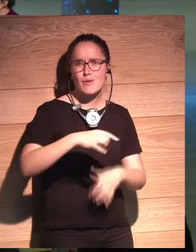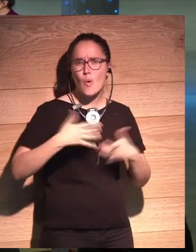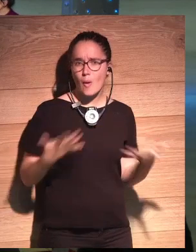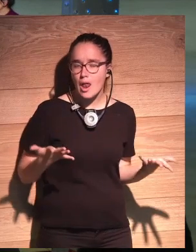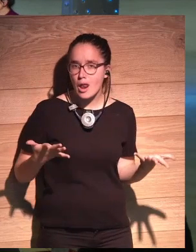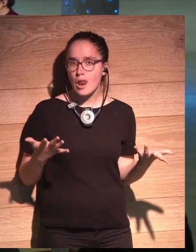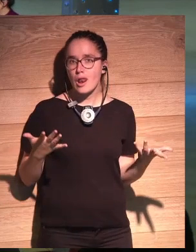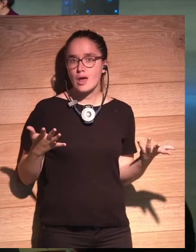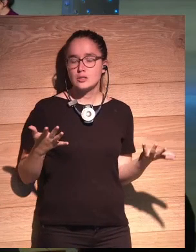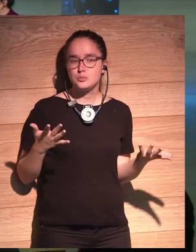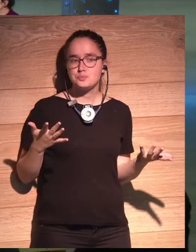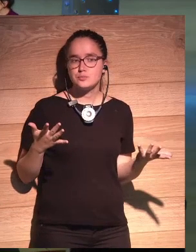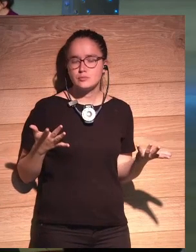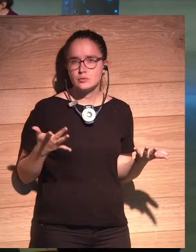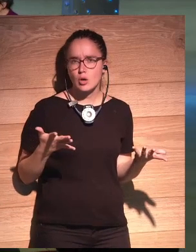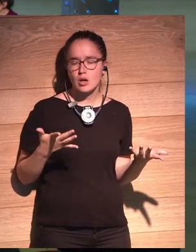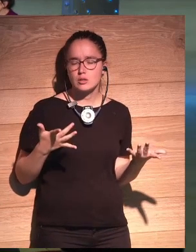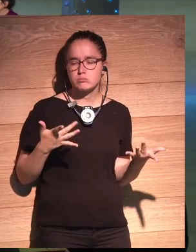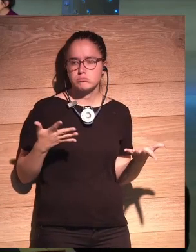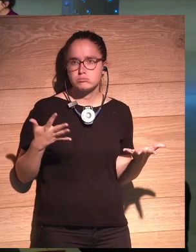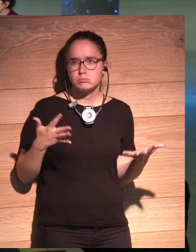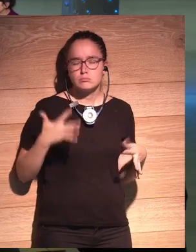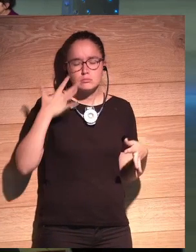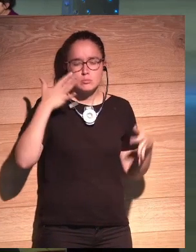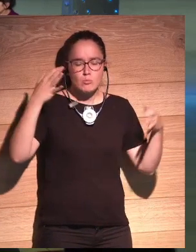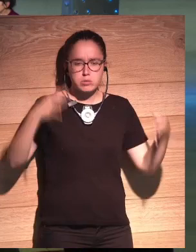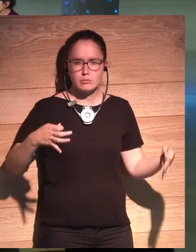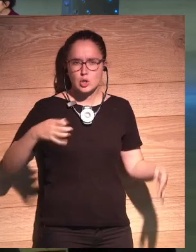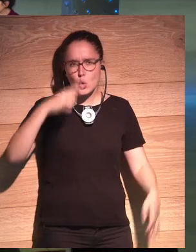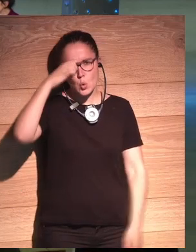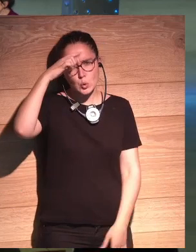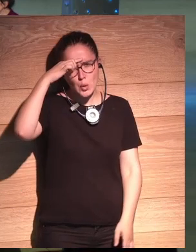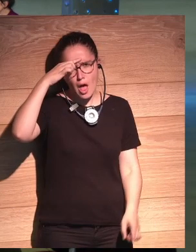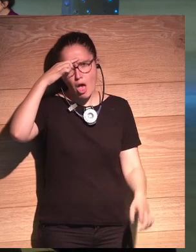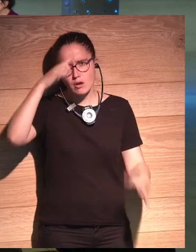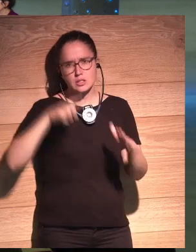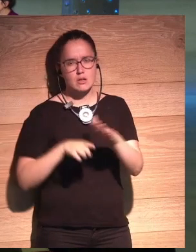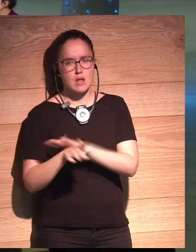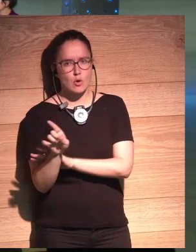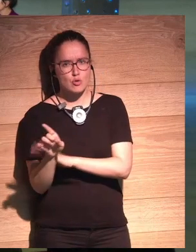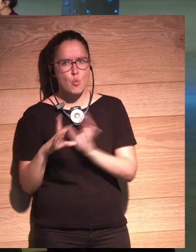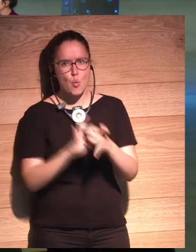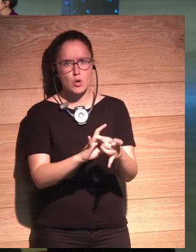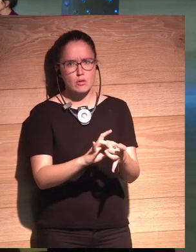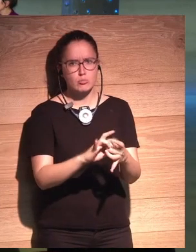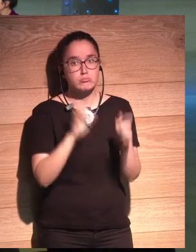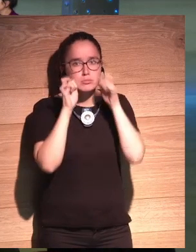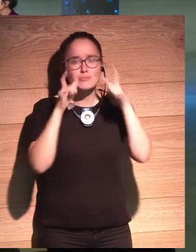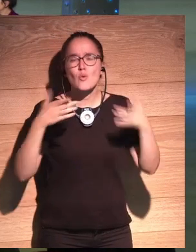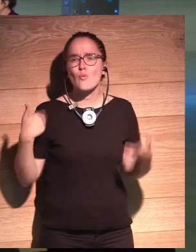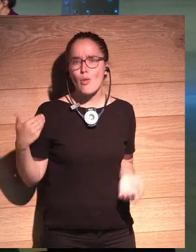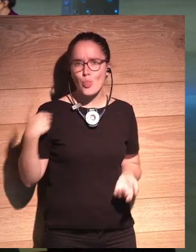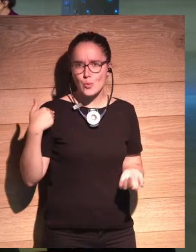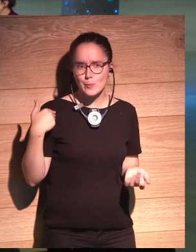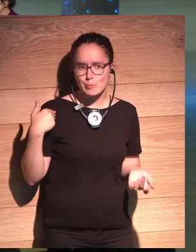or during which reflection did you reach the conclusion that culture and sustainability go